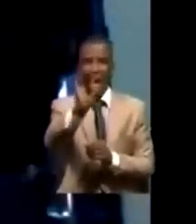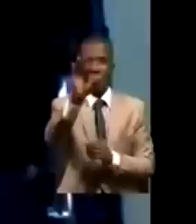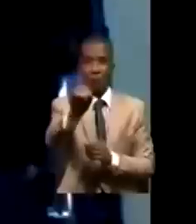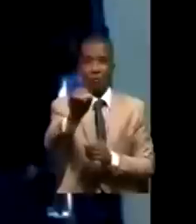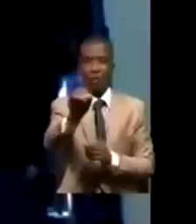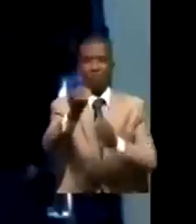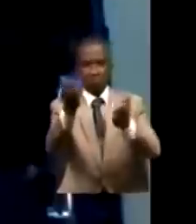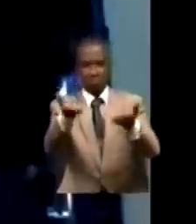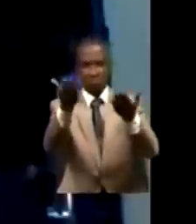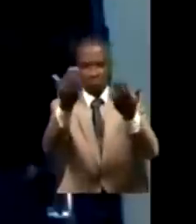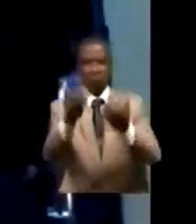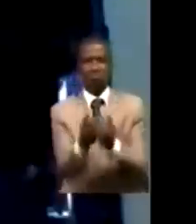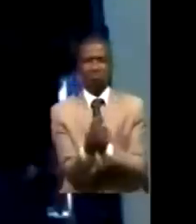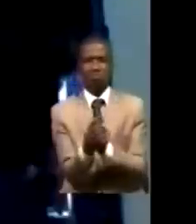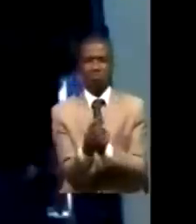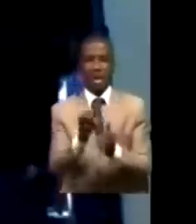Yes, we are waiting for you.